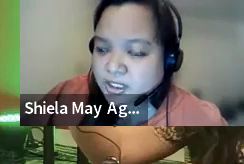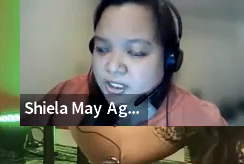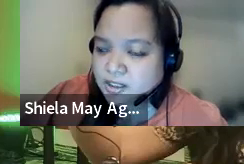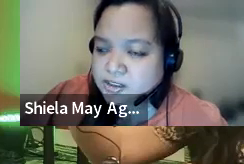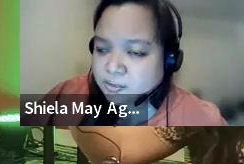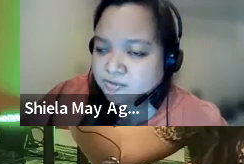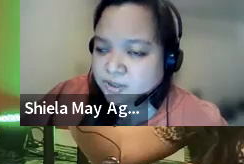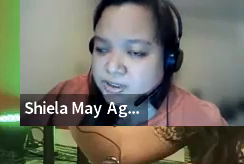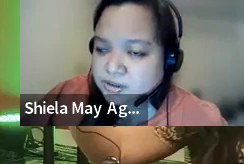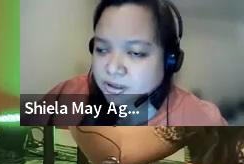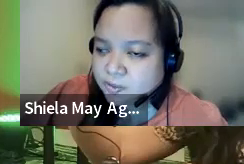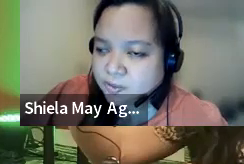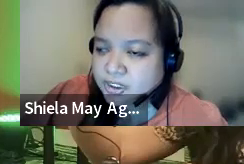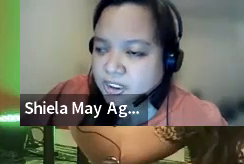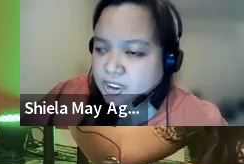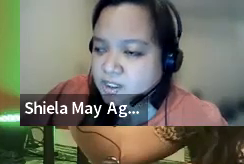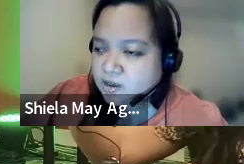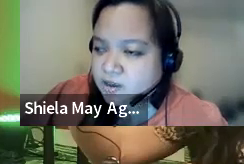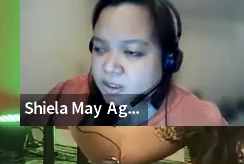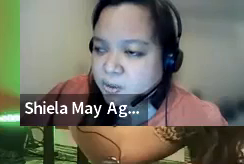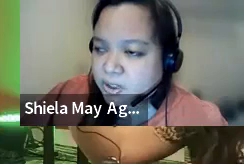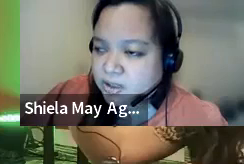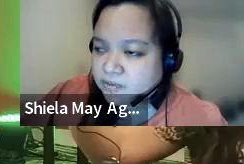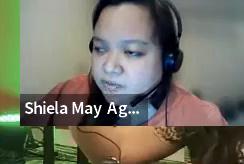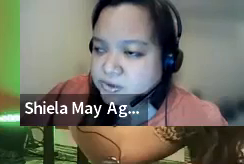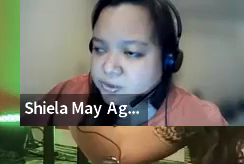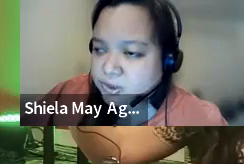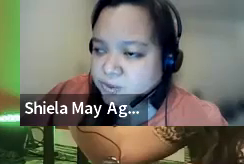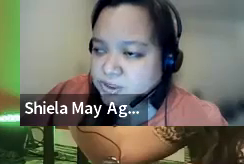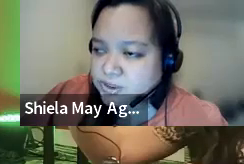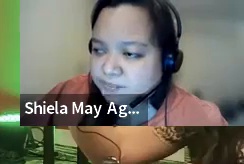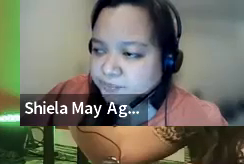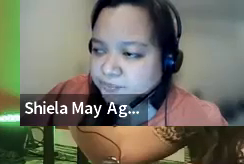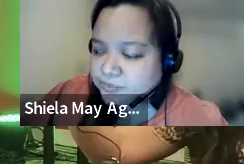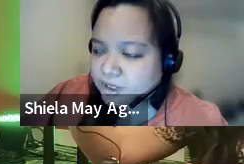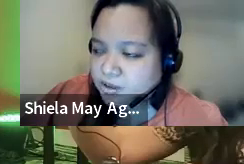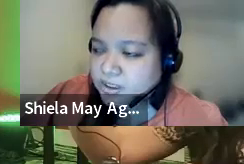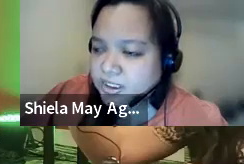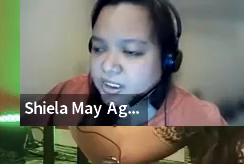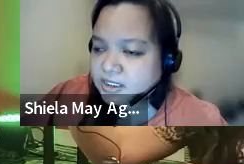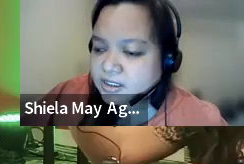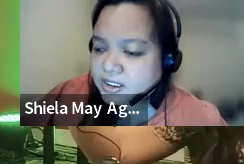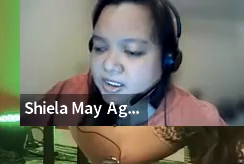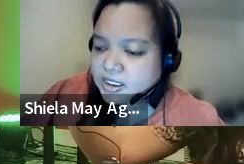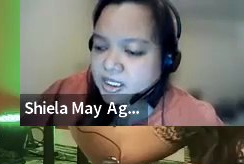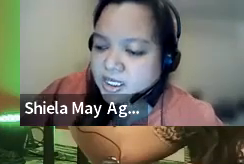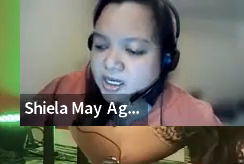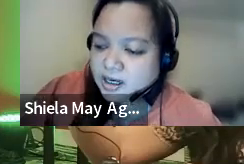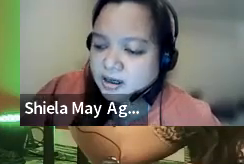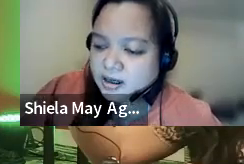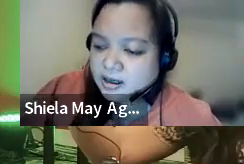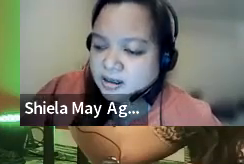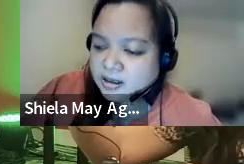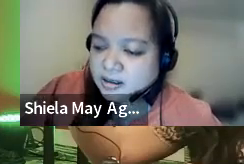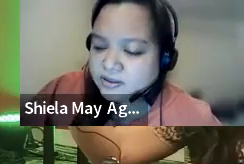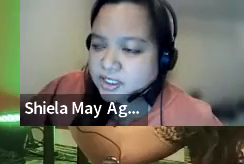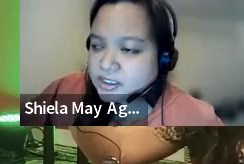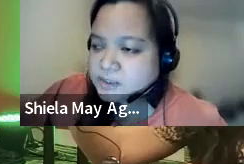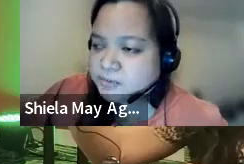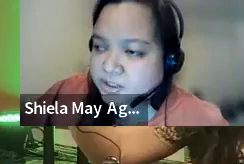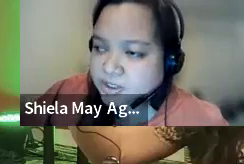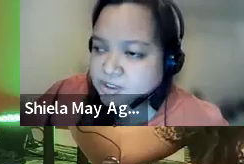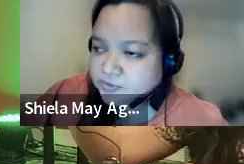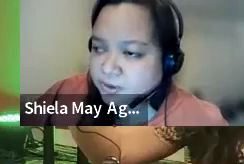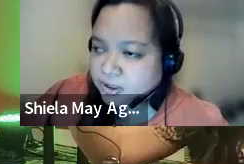global scale and some of us are working on a local level. So it was a really, really a